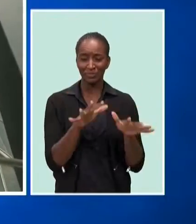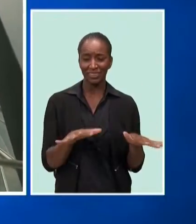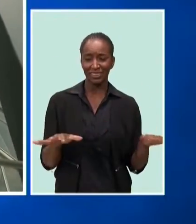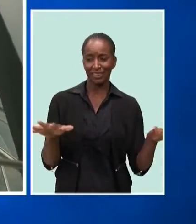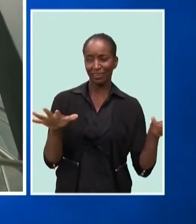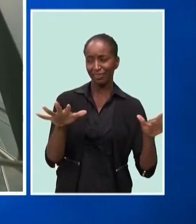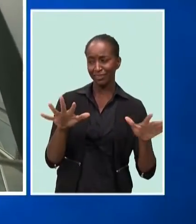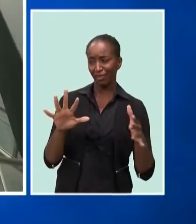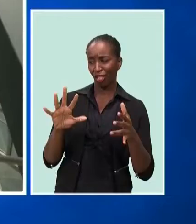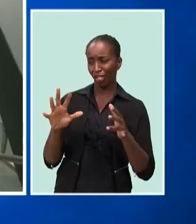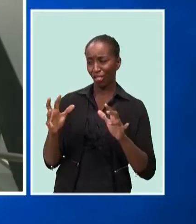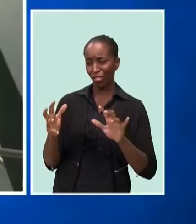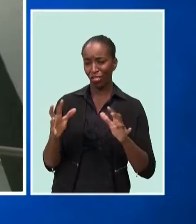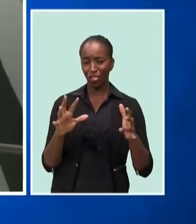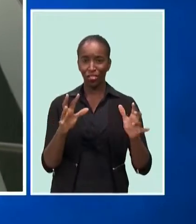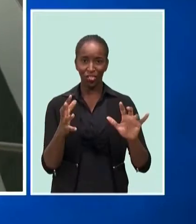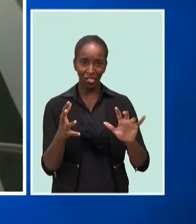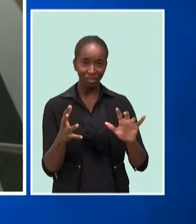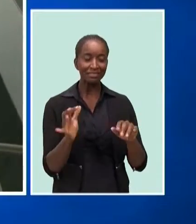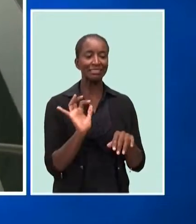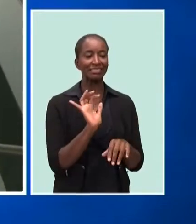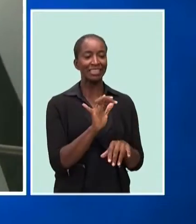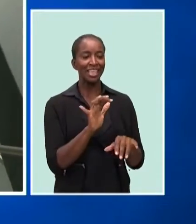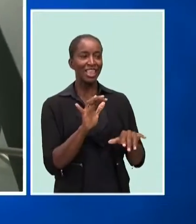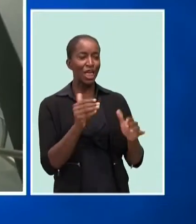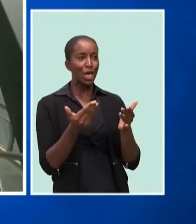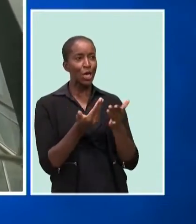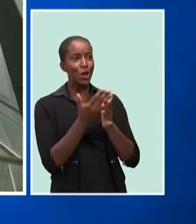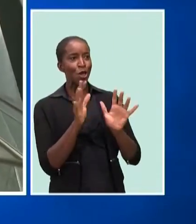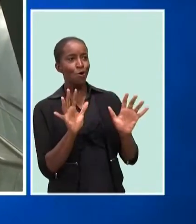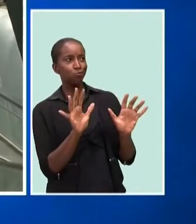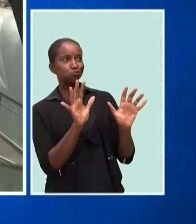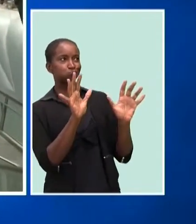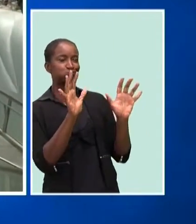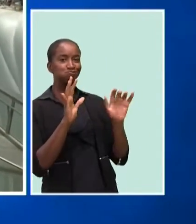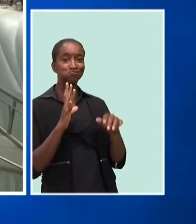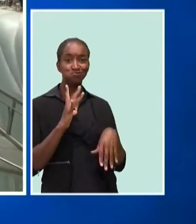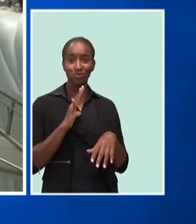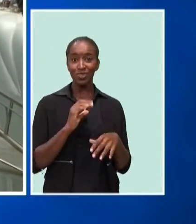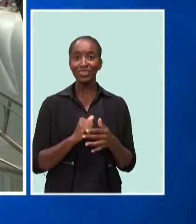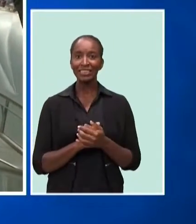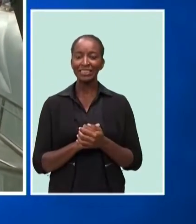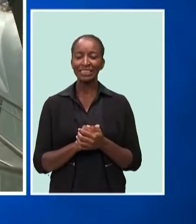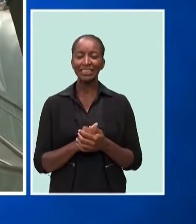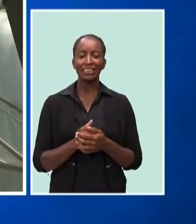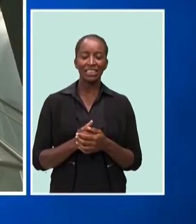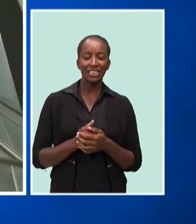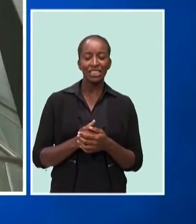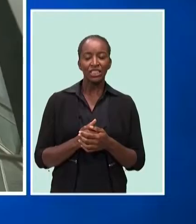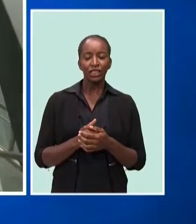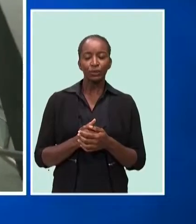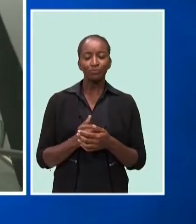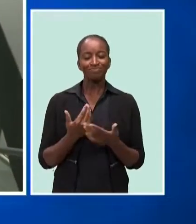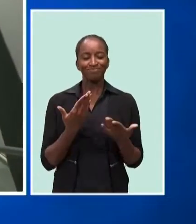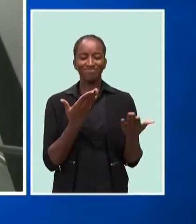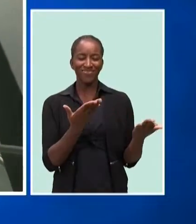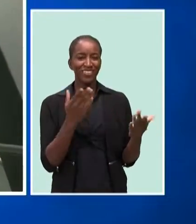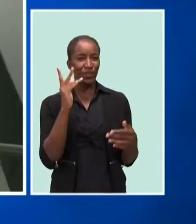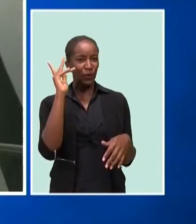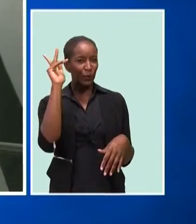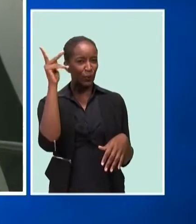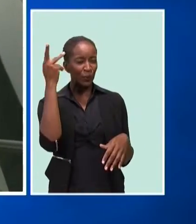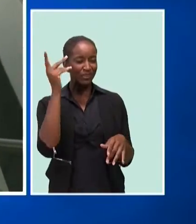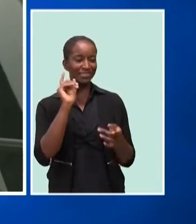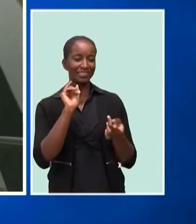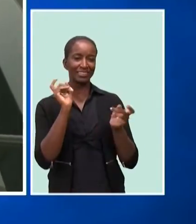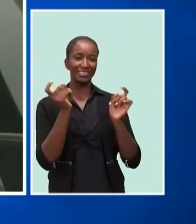tourists and city residents alike. But the political landscape here has changed, prompting critics to question whether or not more high-end